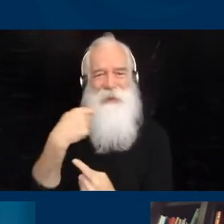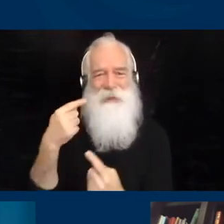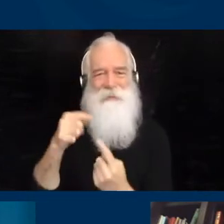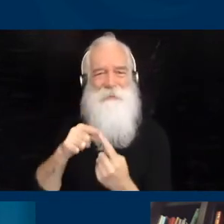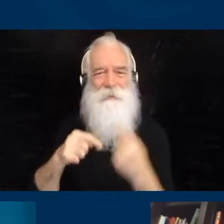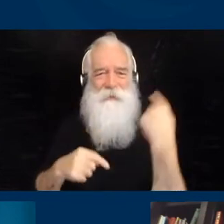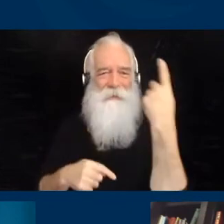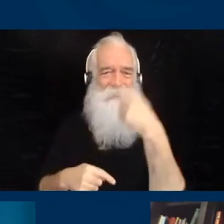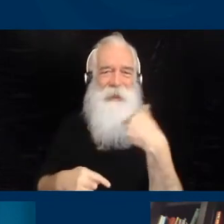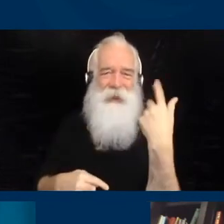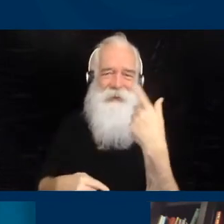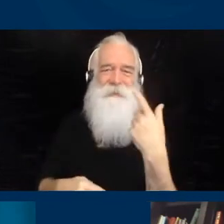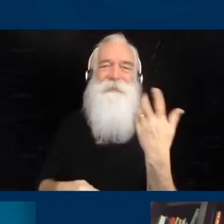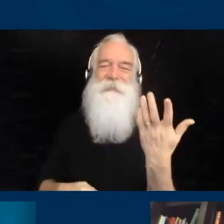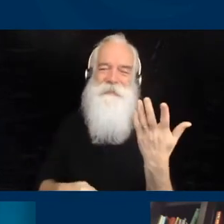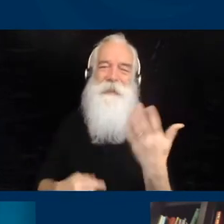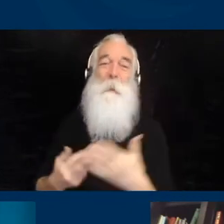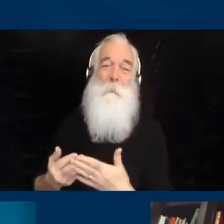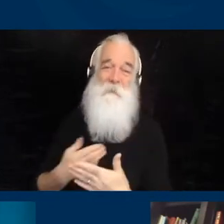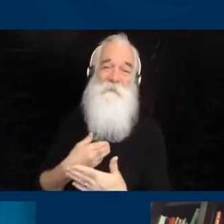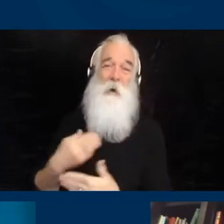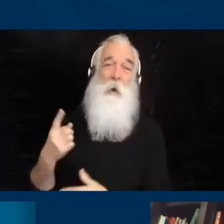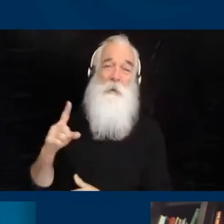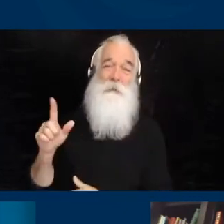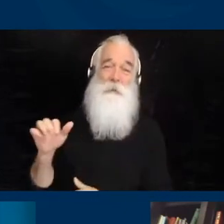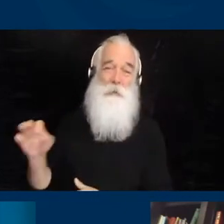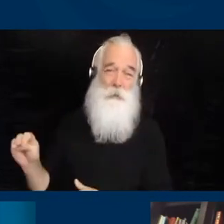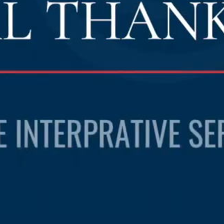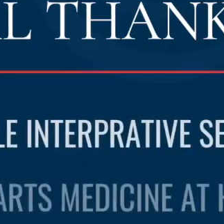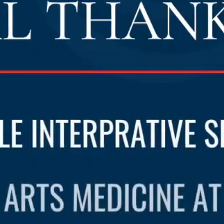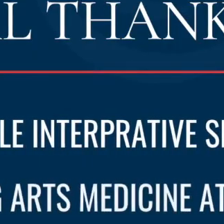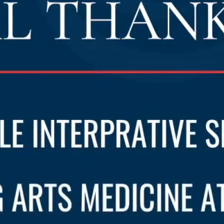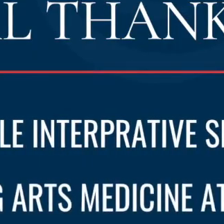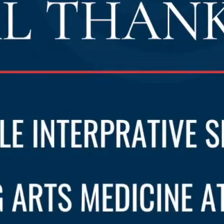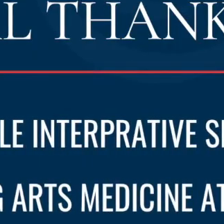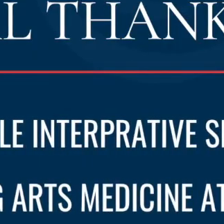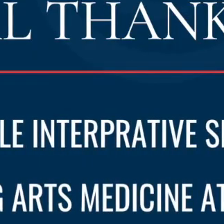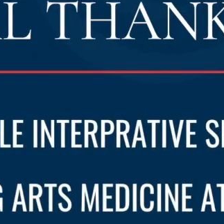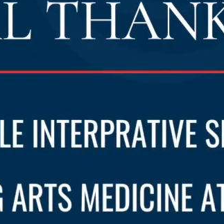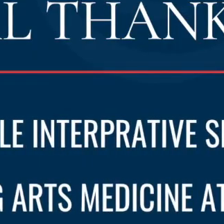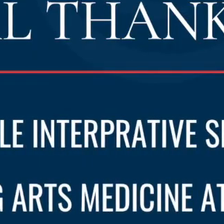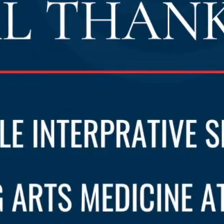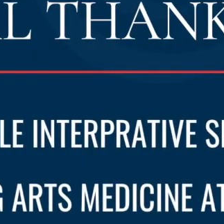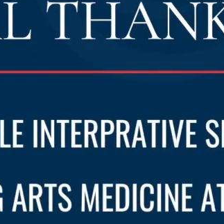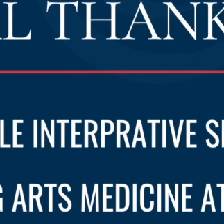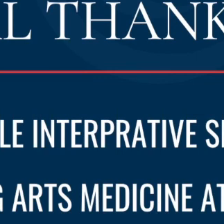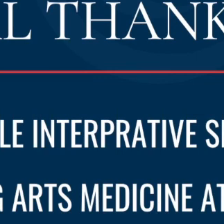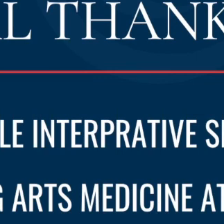was pre-Zoom era. Exactly. Thank you, Houston Grand Opera. Thank